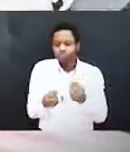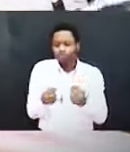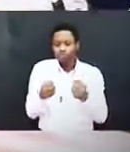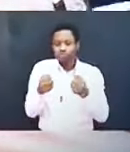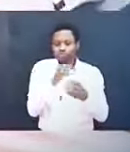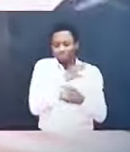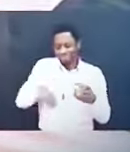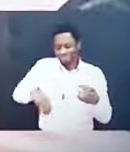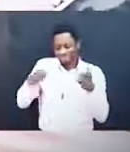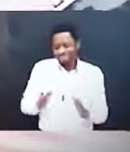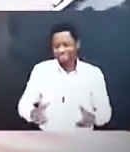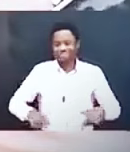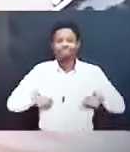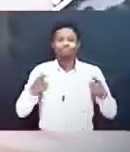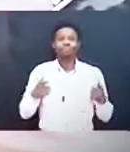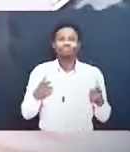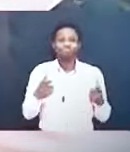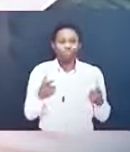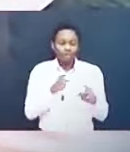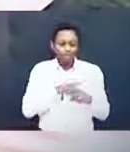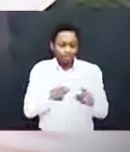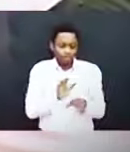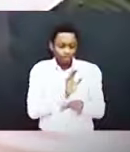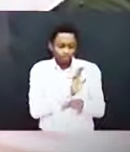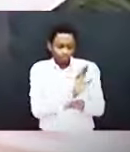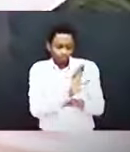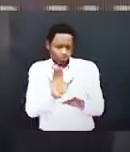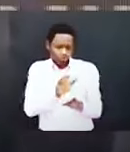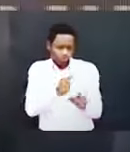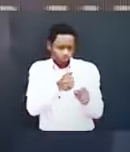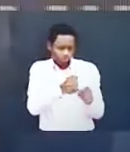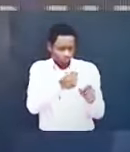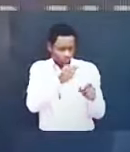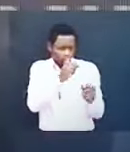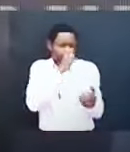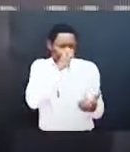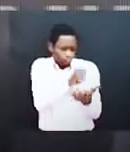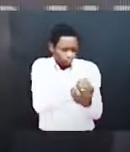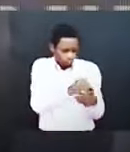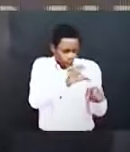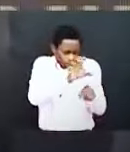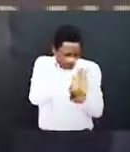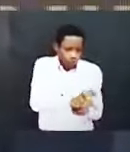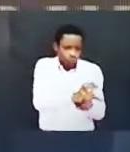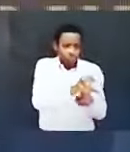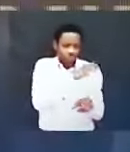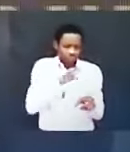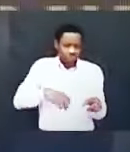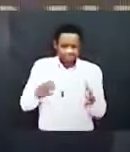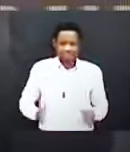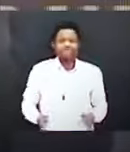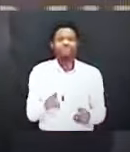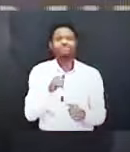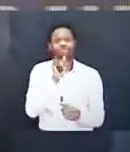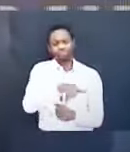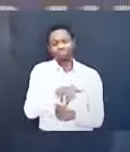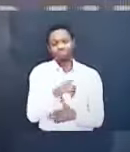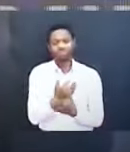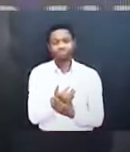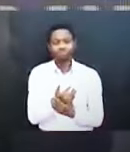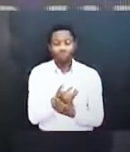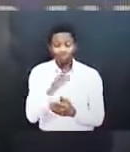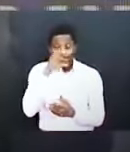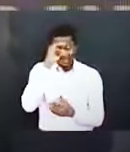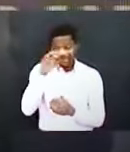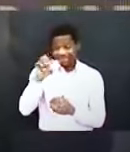Puritan bringing, but their strong emphasis on the Christian life. Edwards' life is